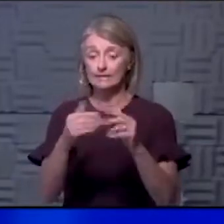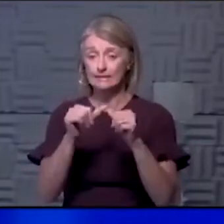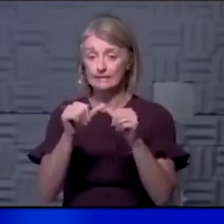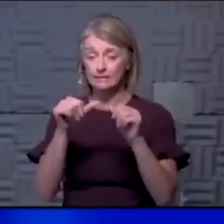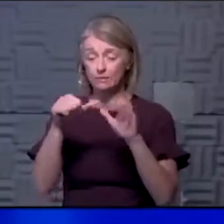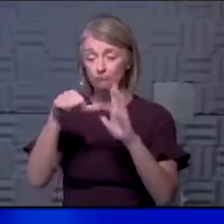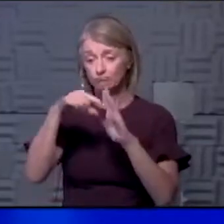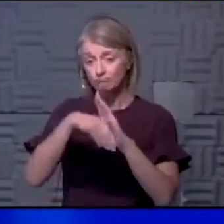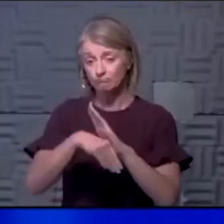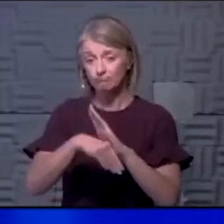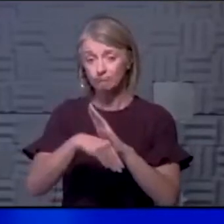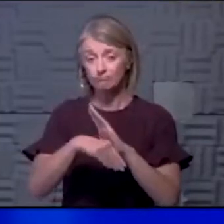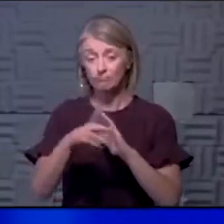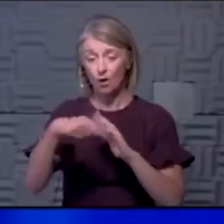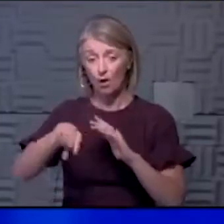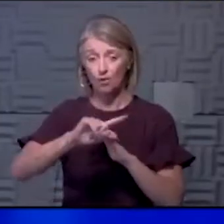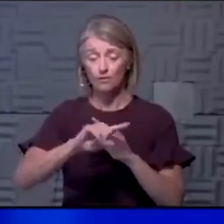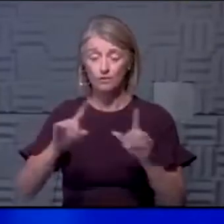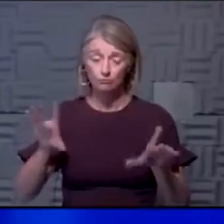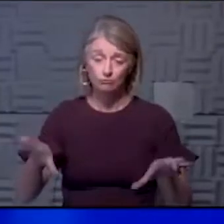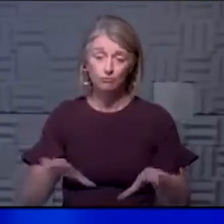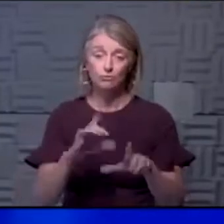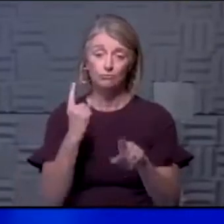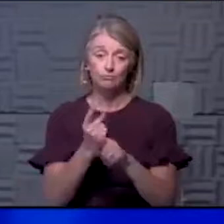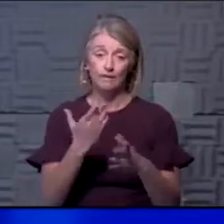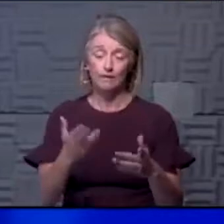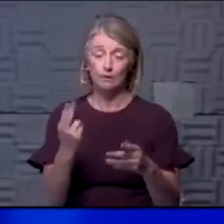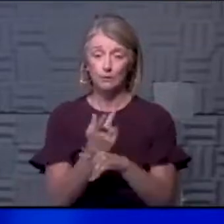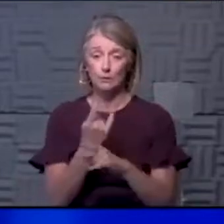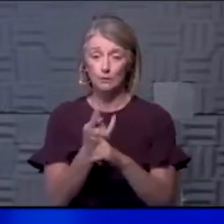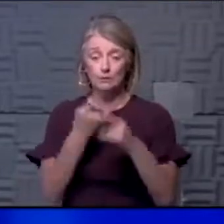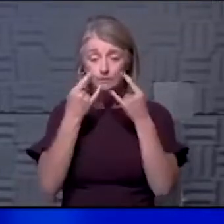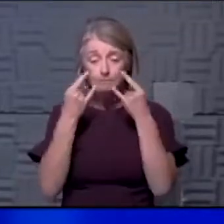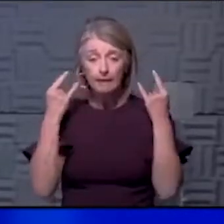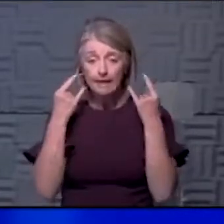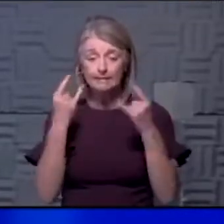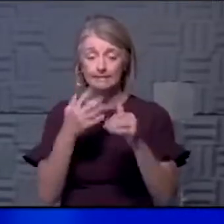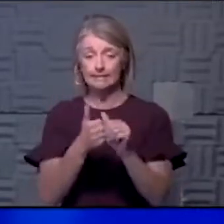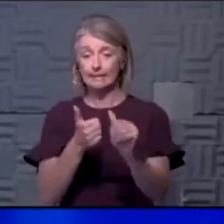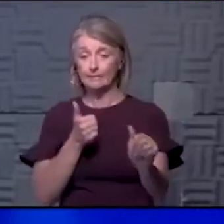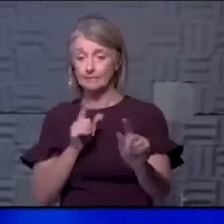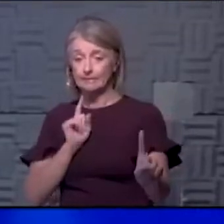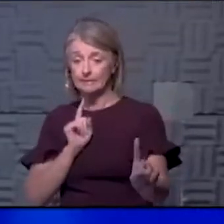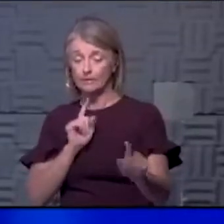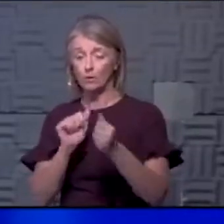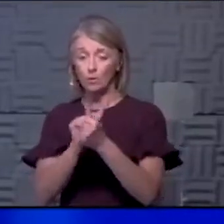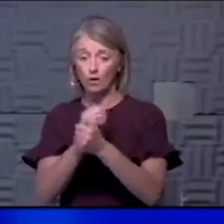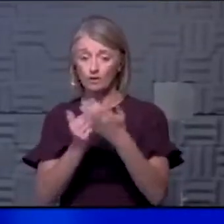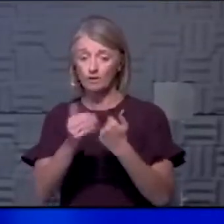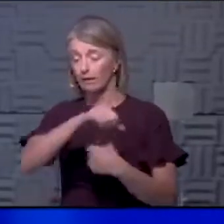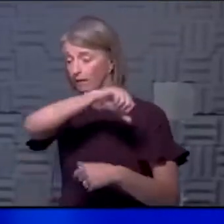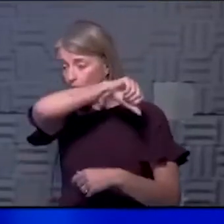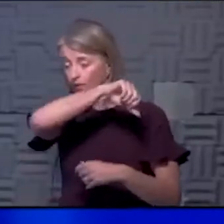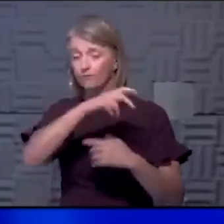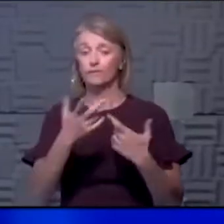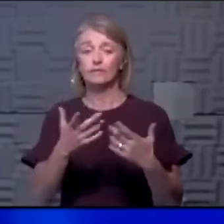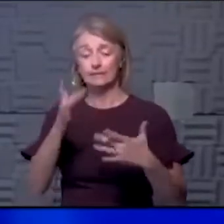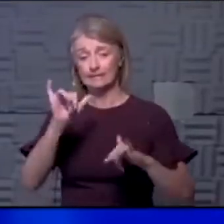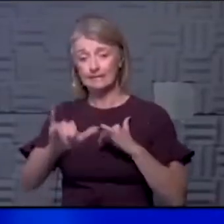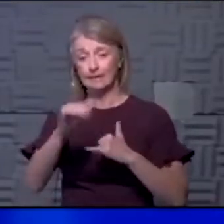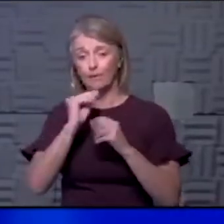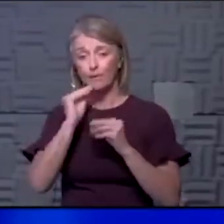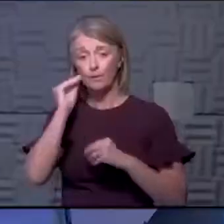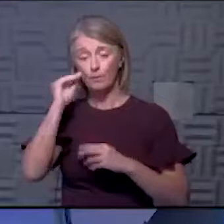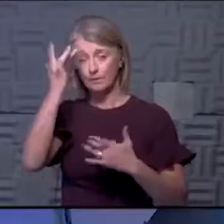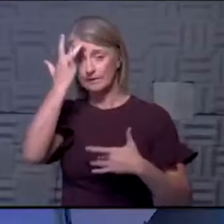reason it would go down is because all of you do the right thing. Wear your mask, stay distance, wash your hands, cough in your elbow, and stay home when you're sick.